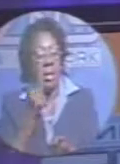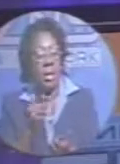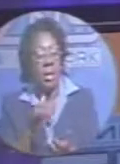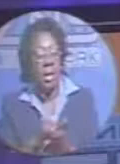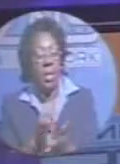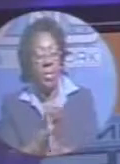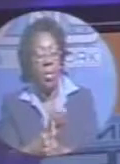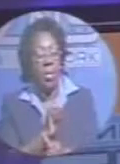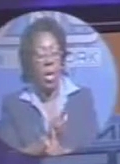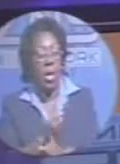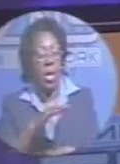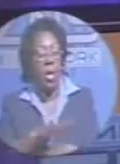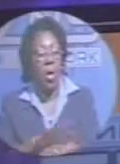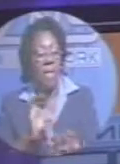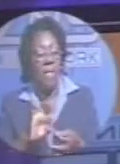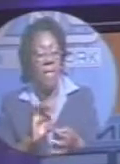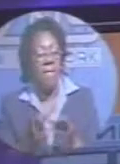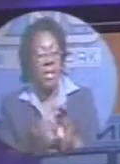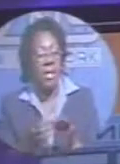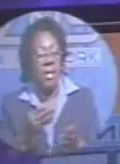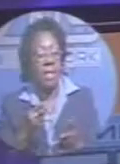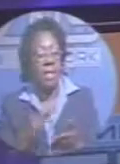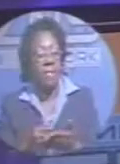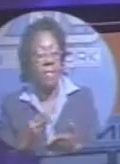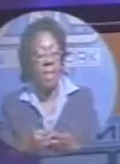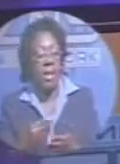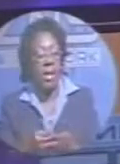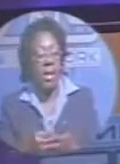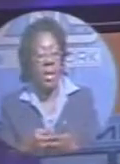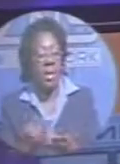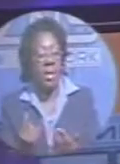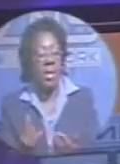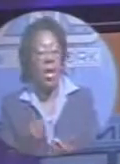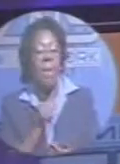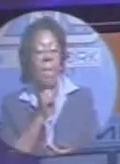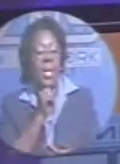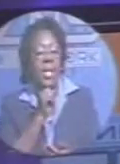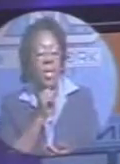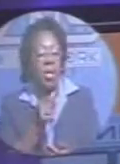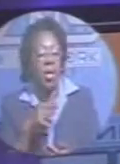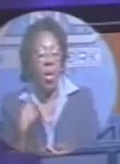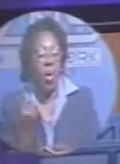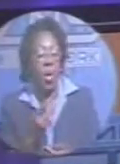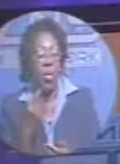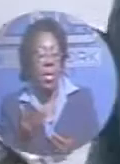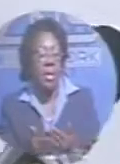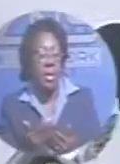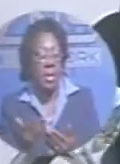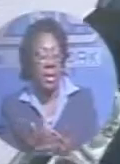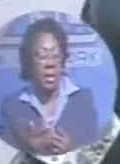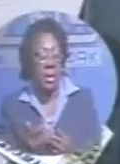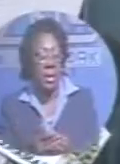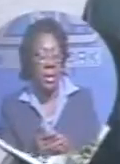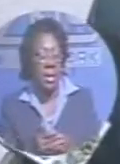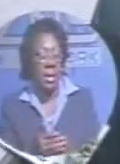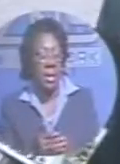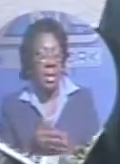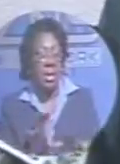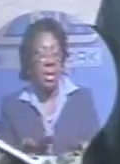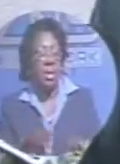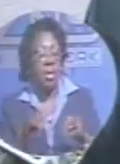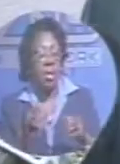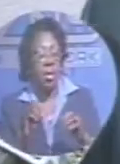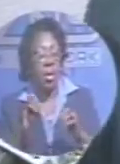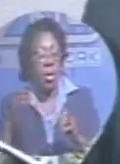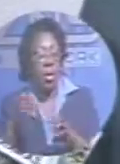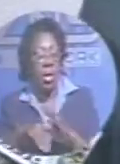been working on fixing the funding issue, but it has not always been that easy. Well, I just took office, so